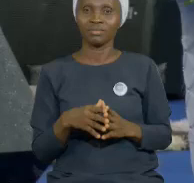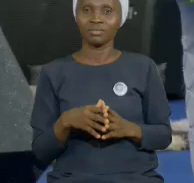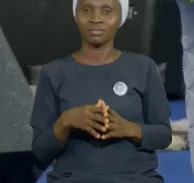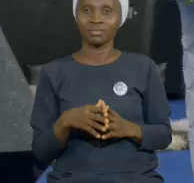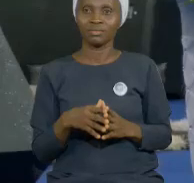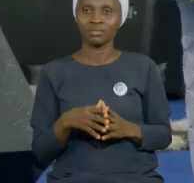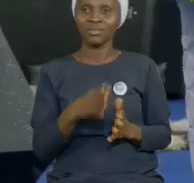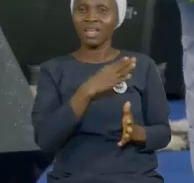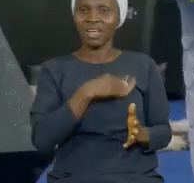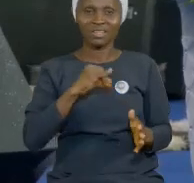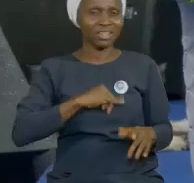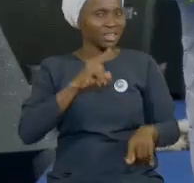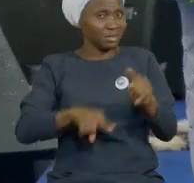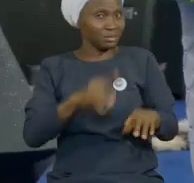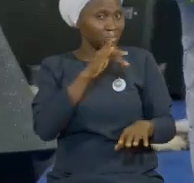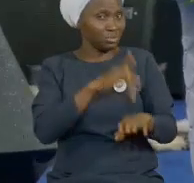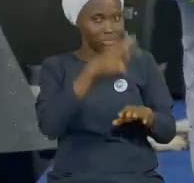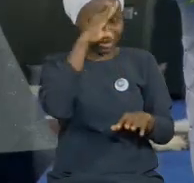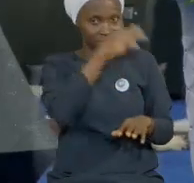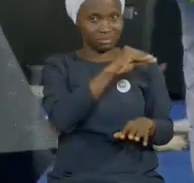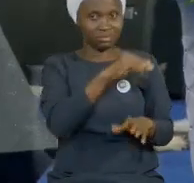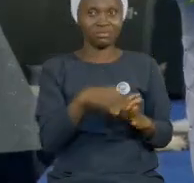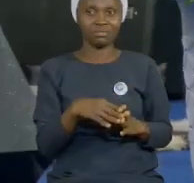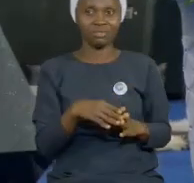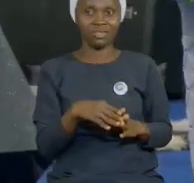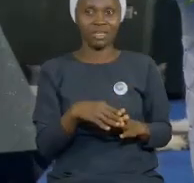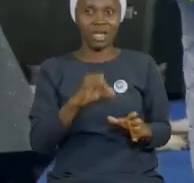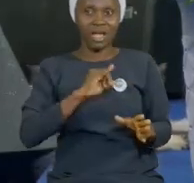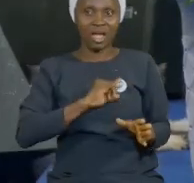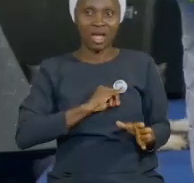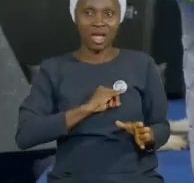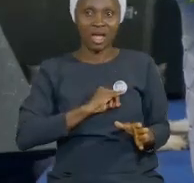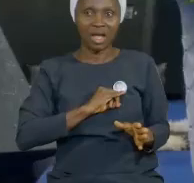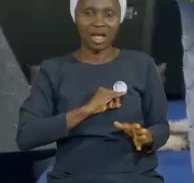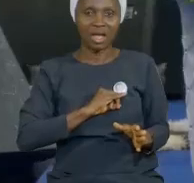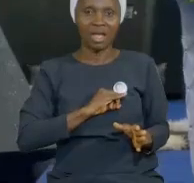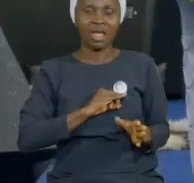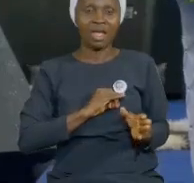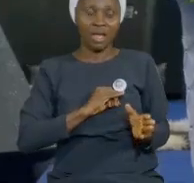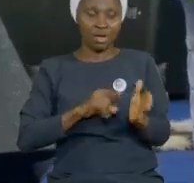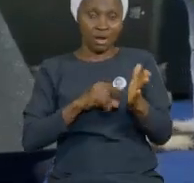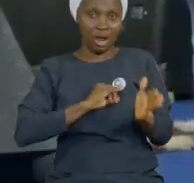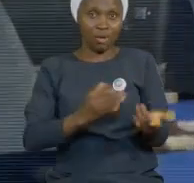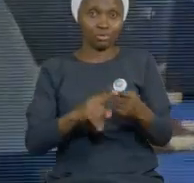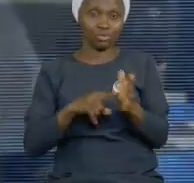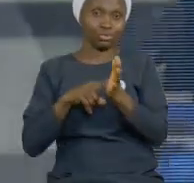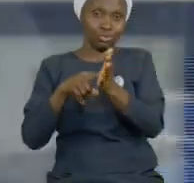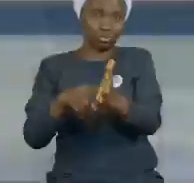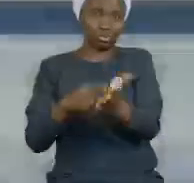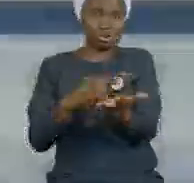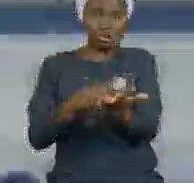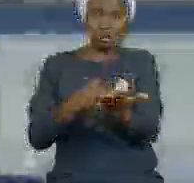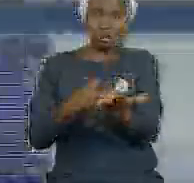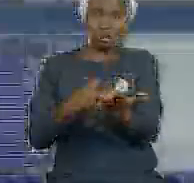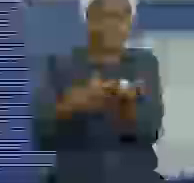And I couldn't touch him. I wanted to be righteous to the people so that they will see he's a nice man, he's a